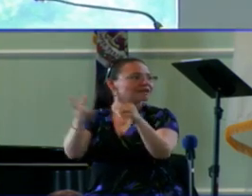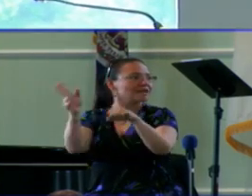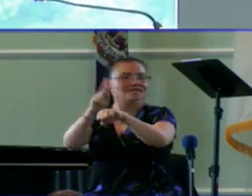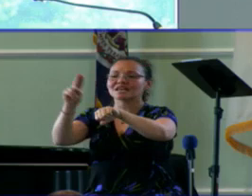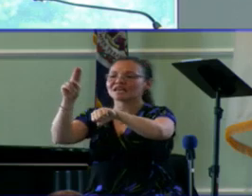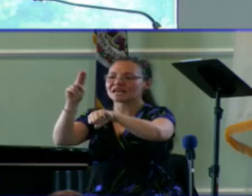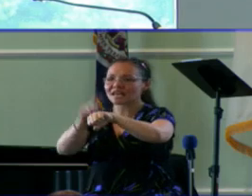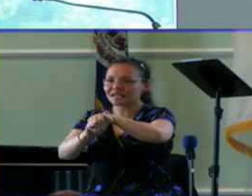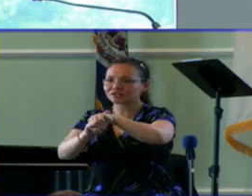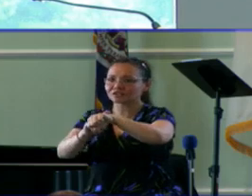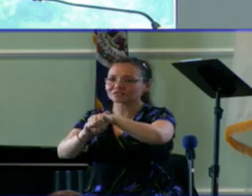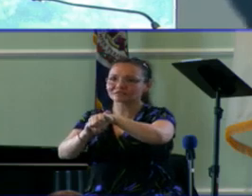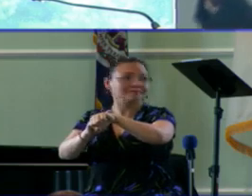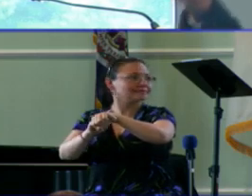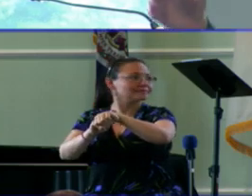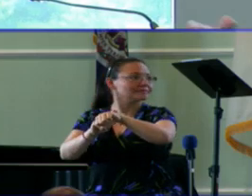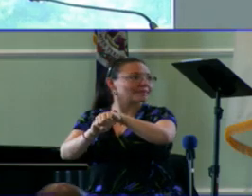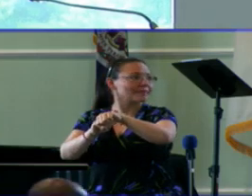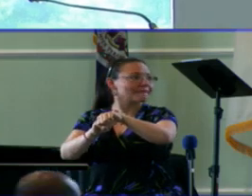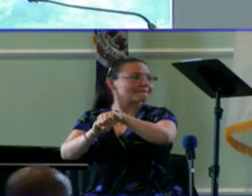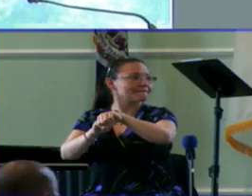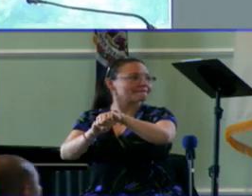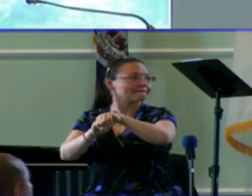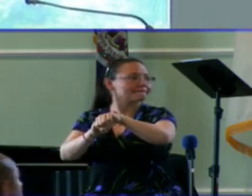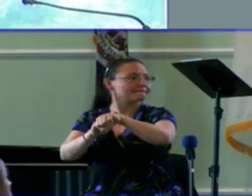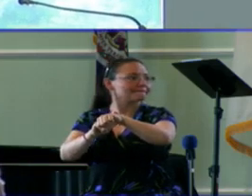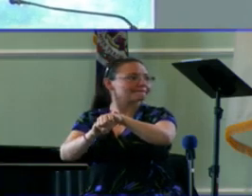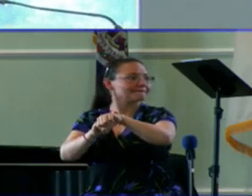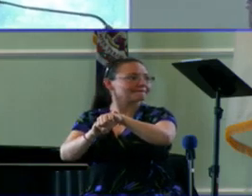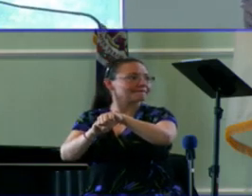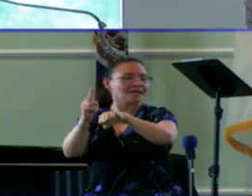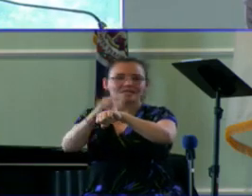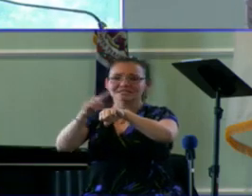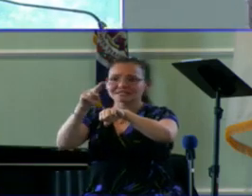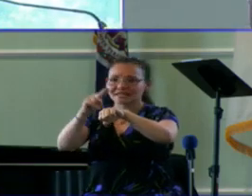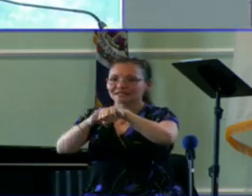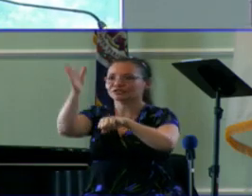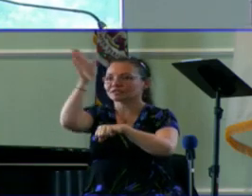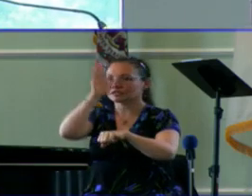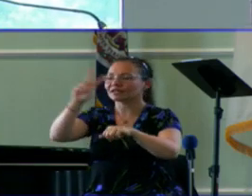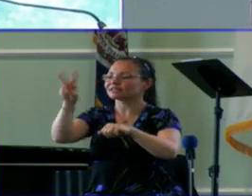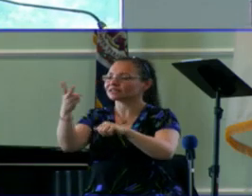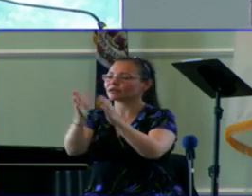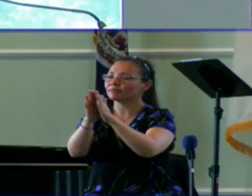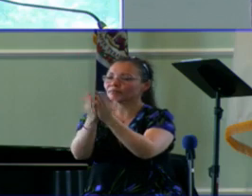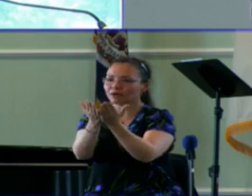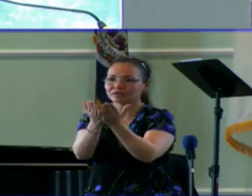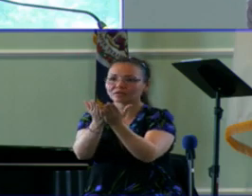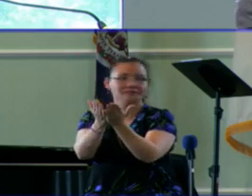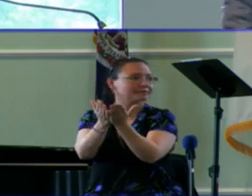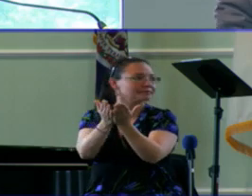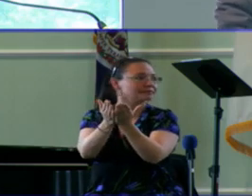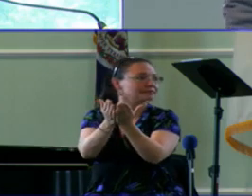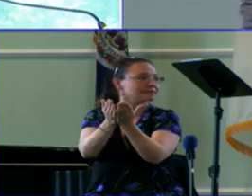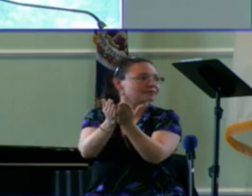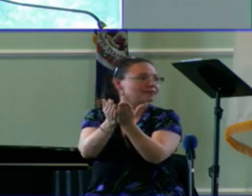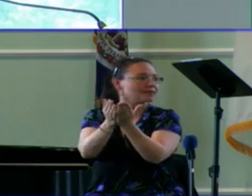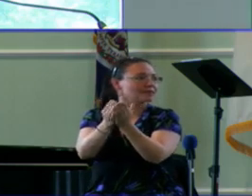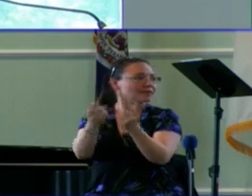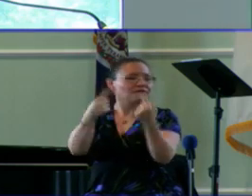We cannot correctly understand nature apart from the Bible. See, there are